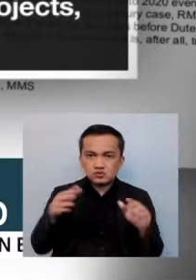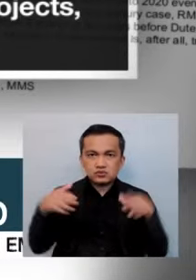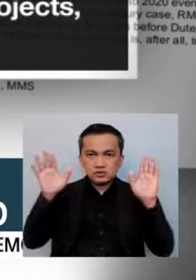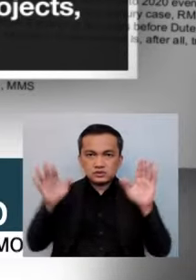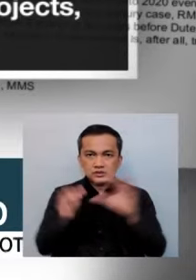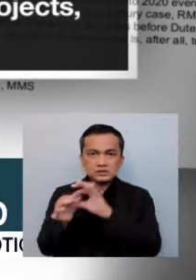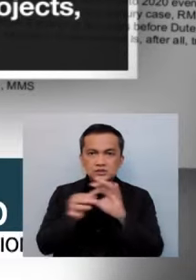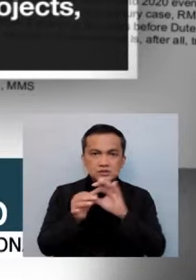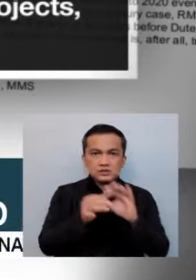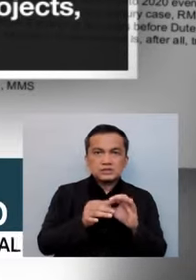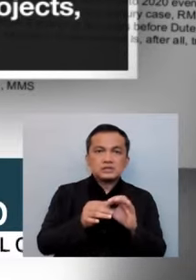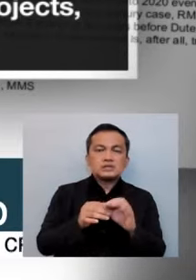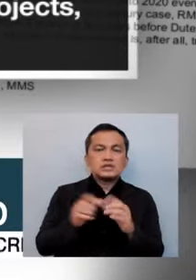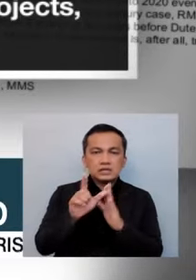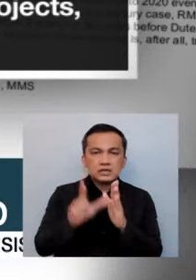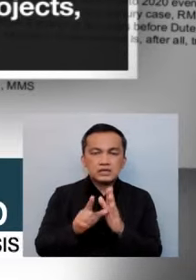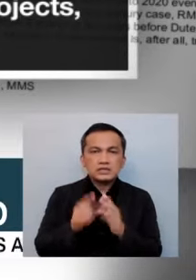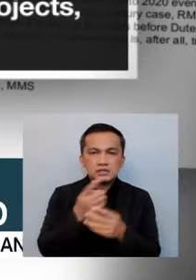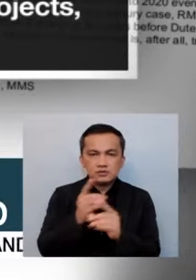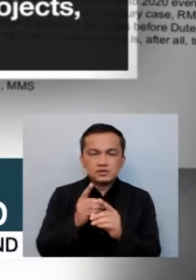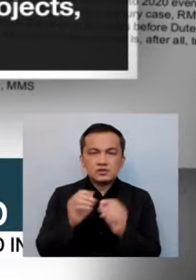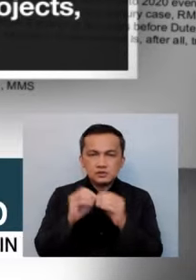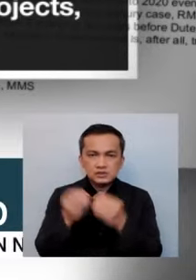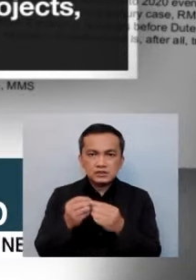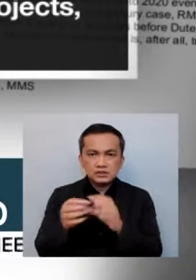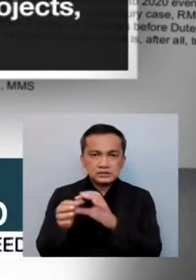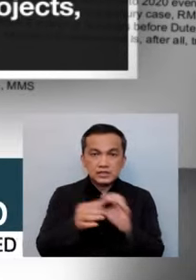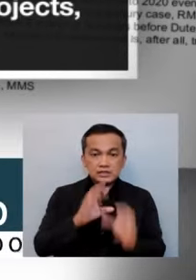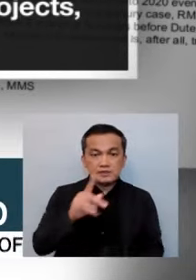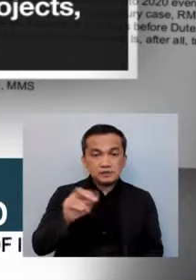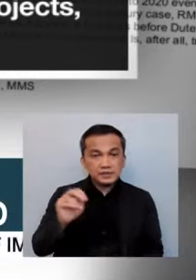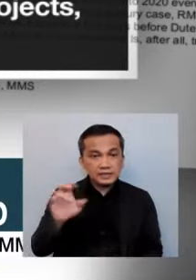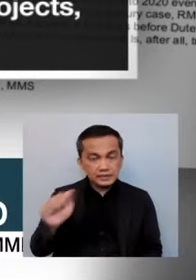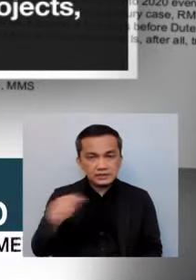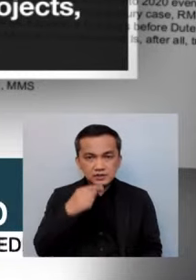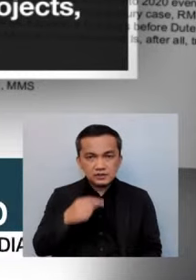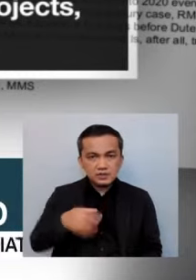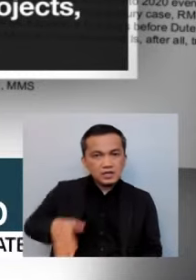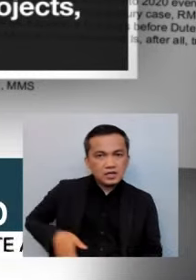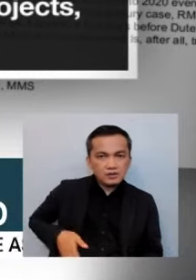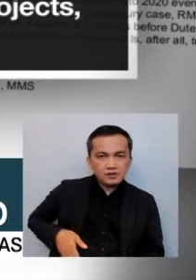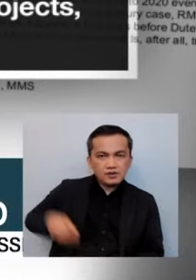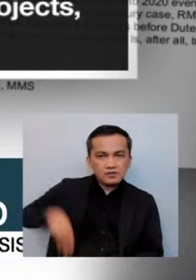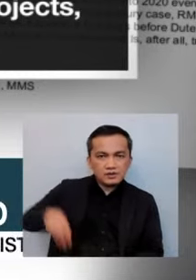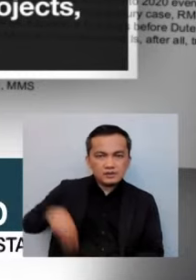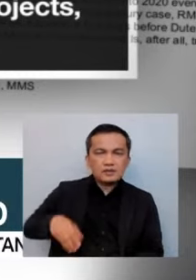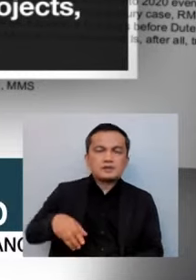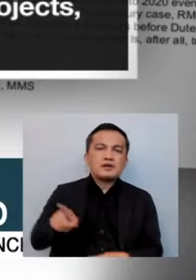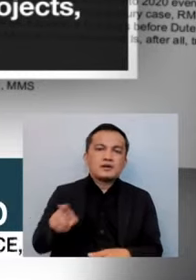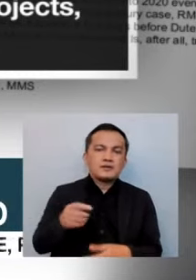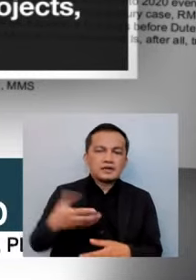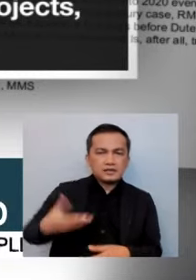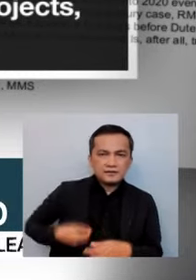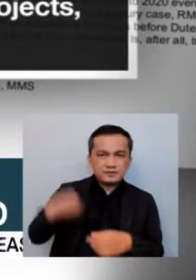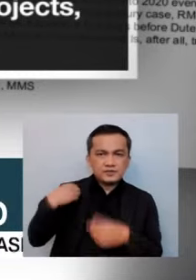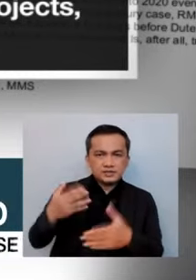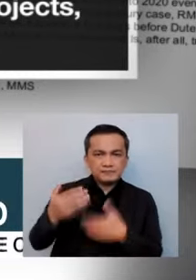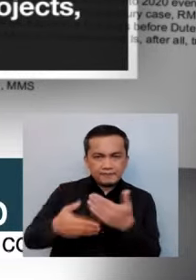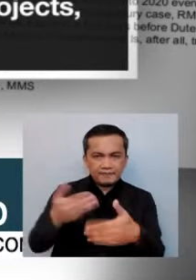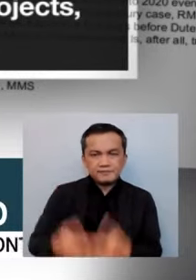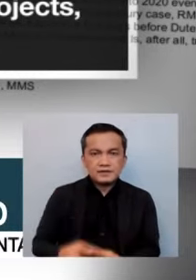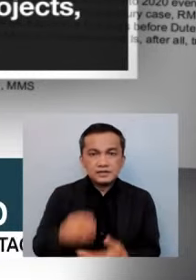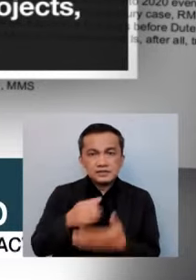legal democratic organizations to the CPP-NPA while lining the pockets of corrupt officials in the process. Some of RMP's members,